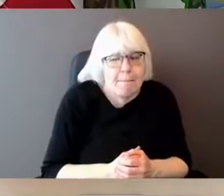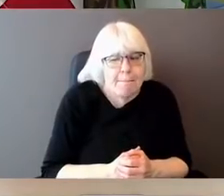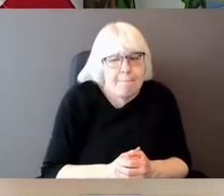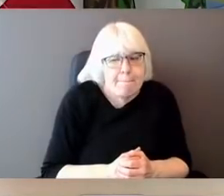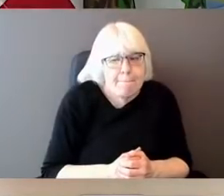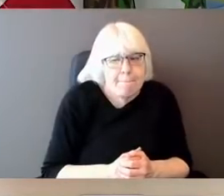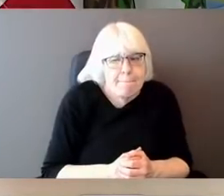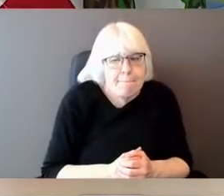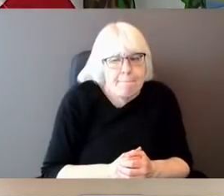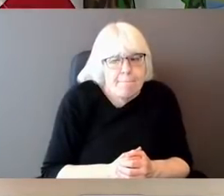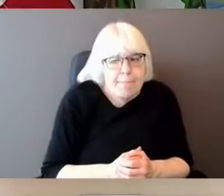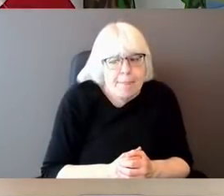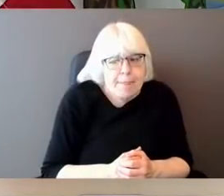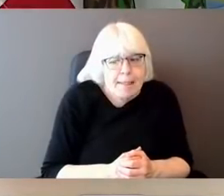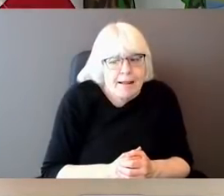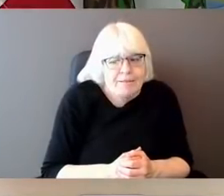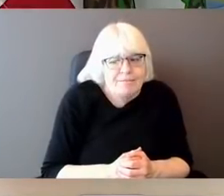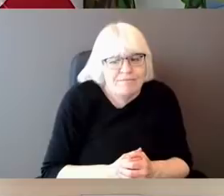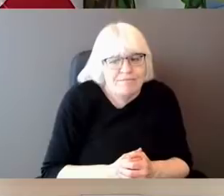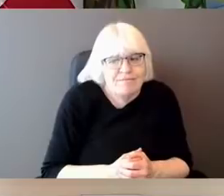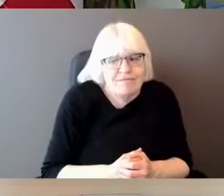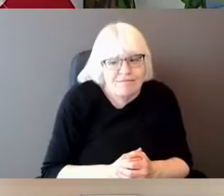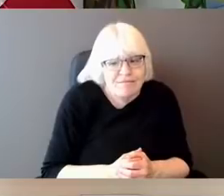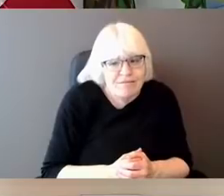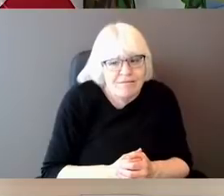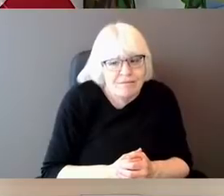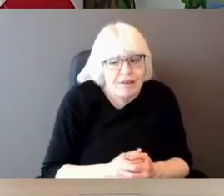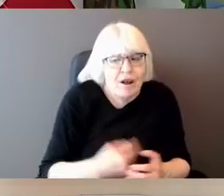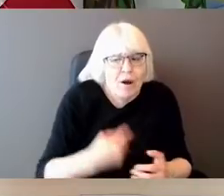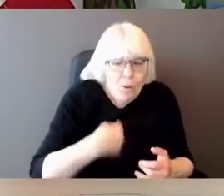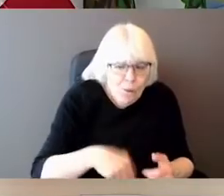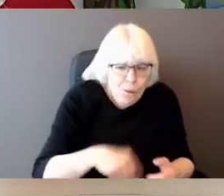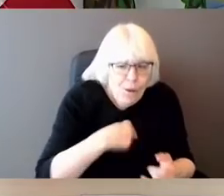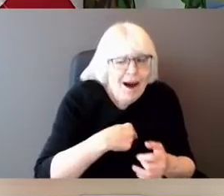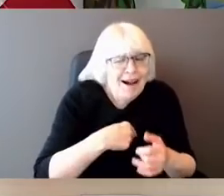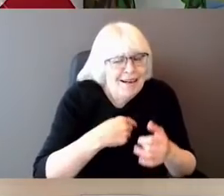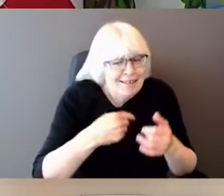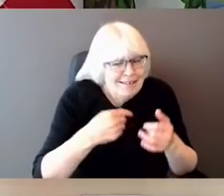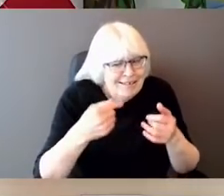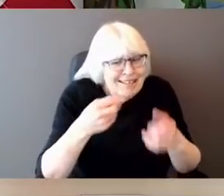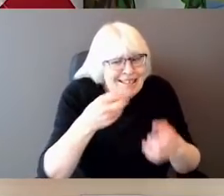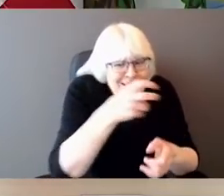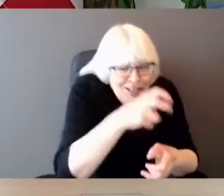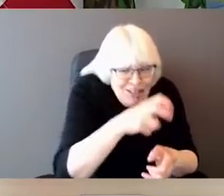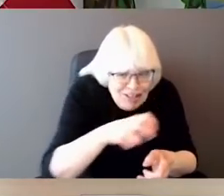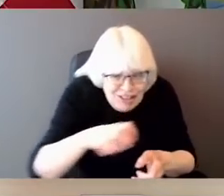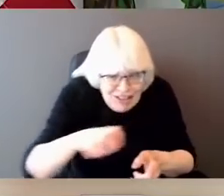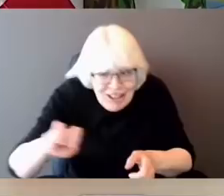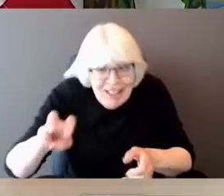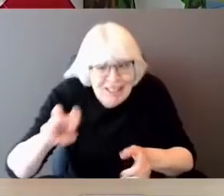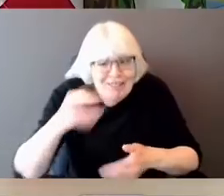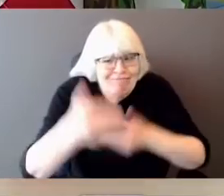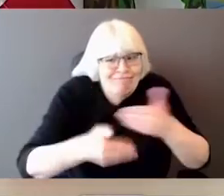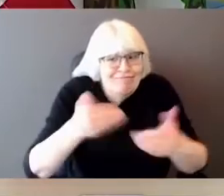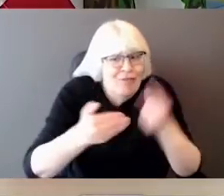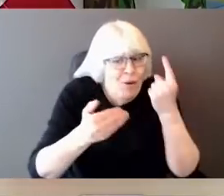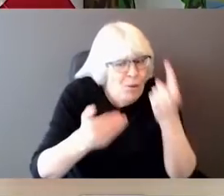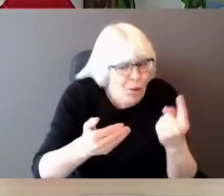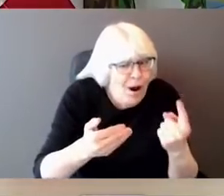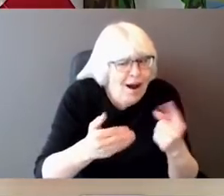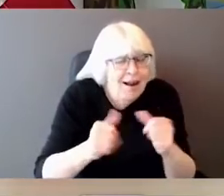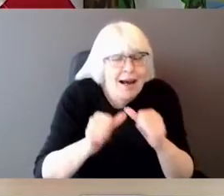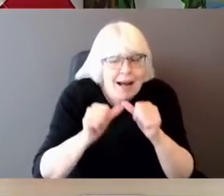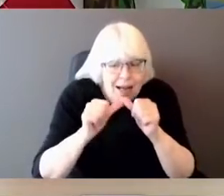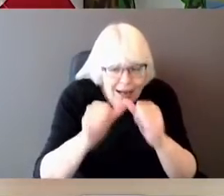we're going to, transition in step one with not the isolation, but ongoing testing. And that testing has served